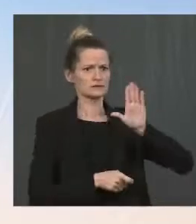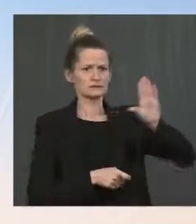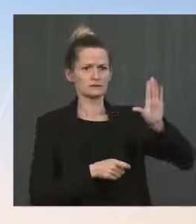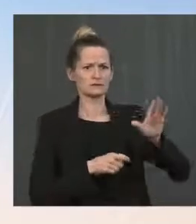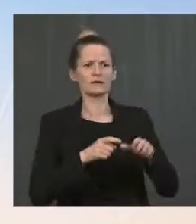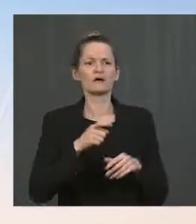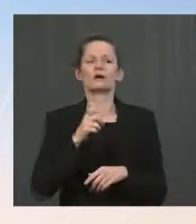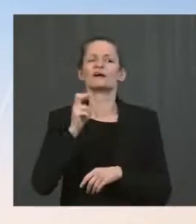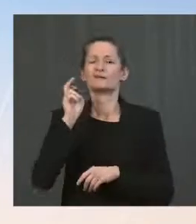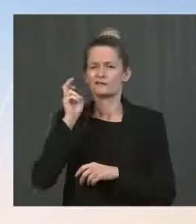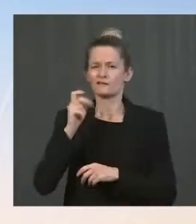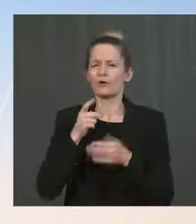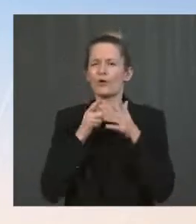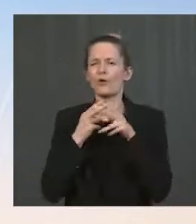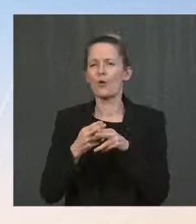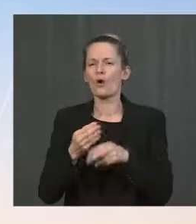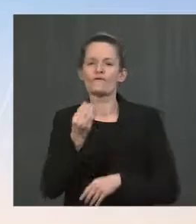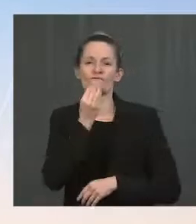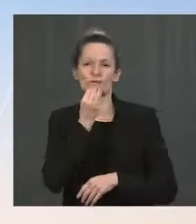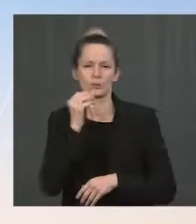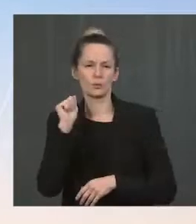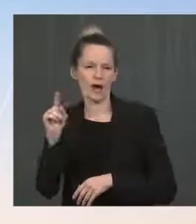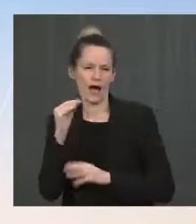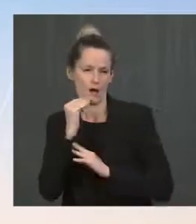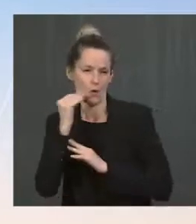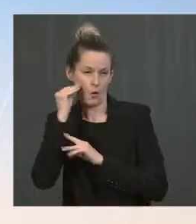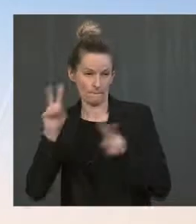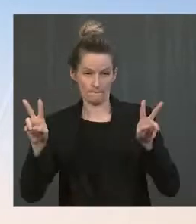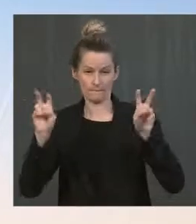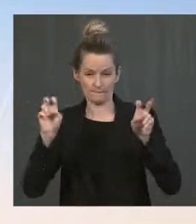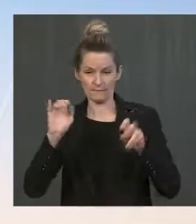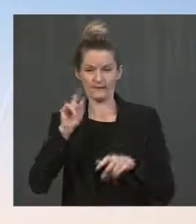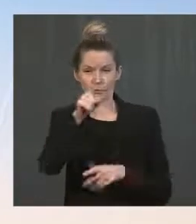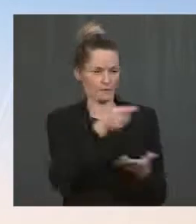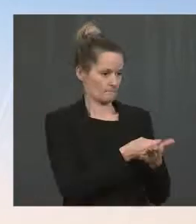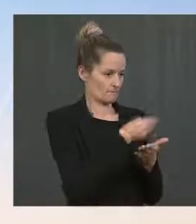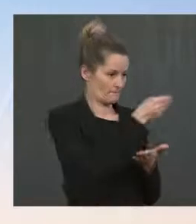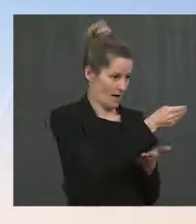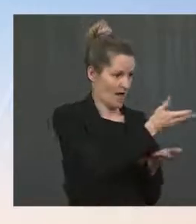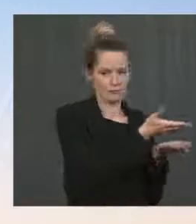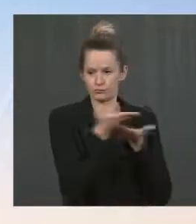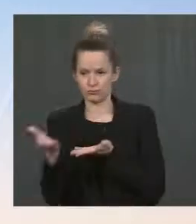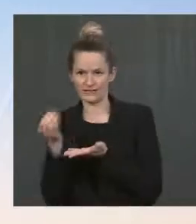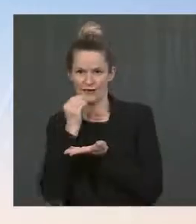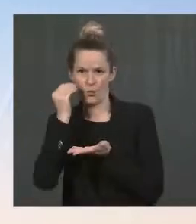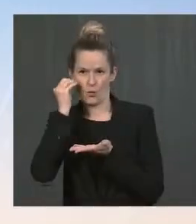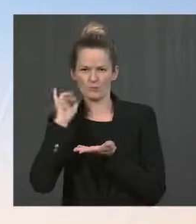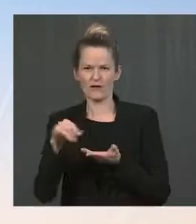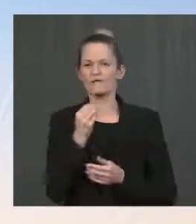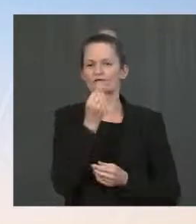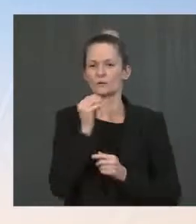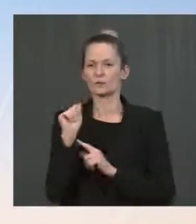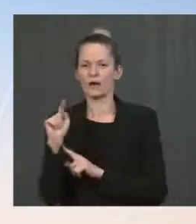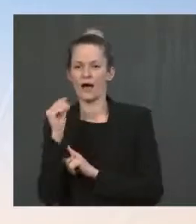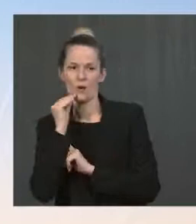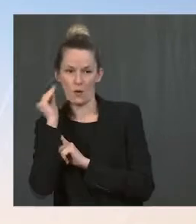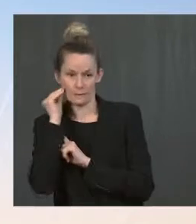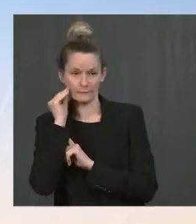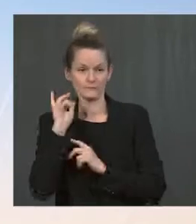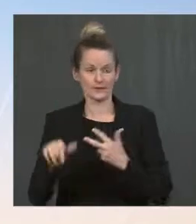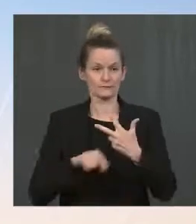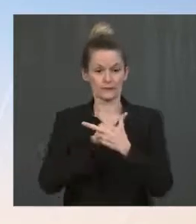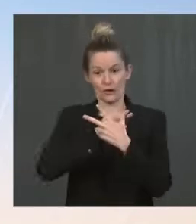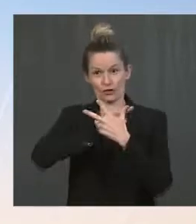purchased to eat at home, in a number of areas, we've seen, if you take out those three categories, we've actually